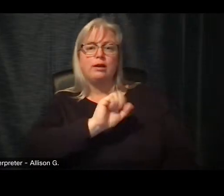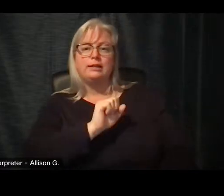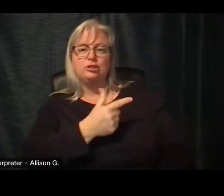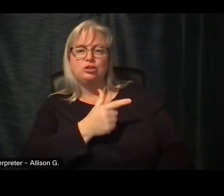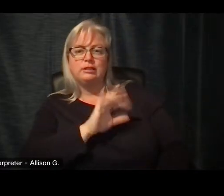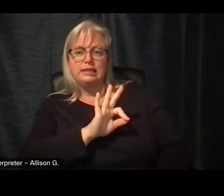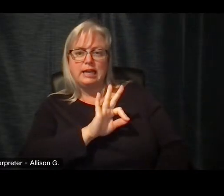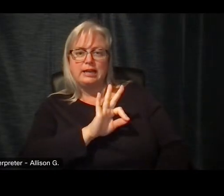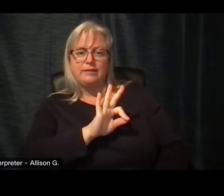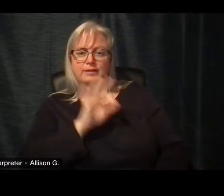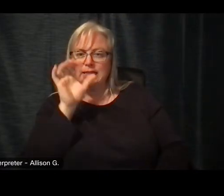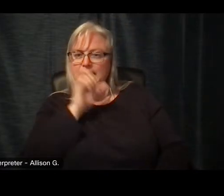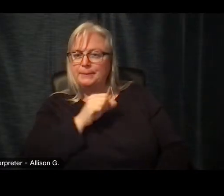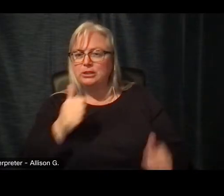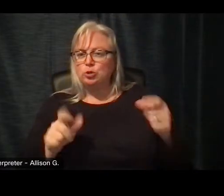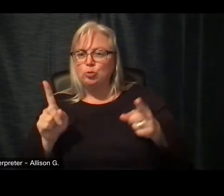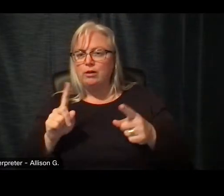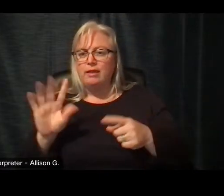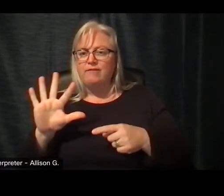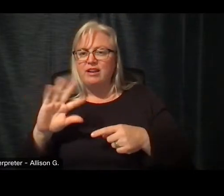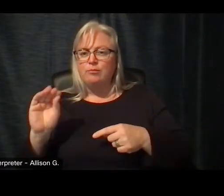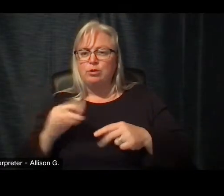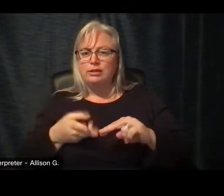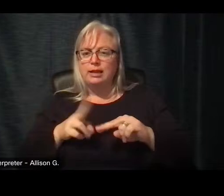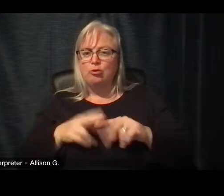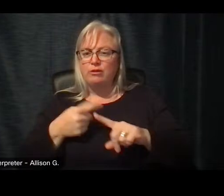I missed that, sorry.